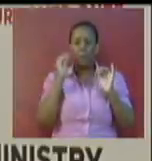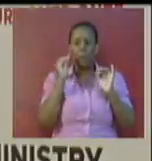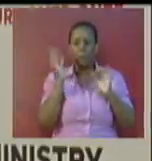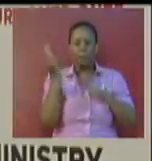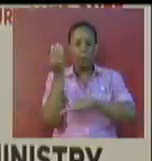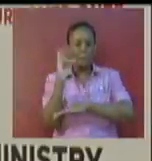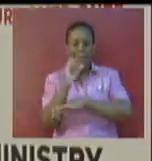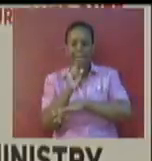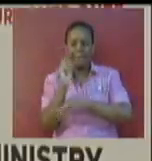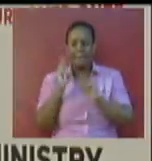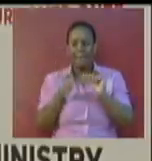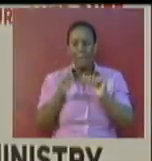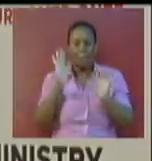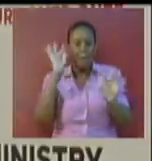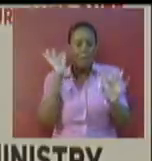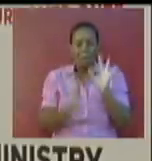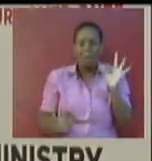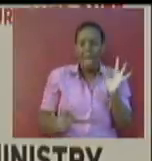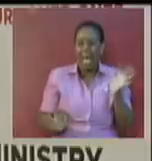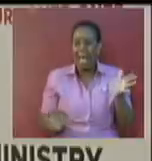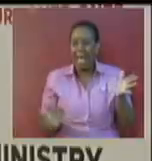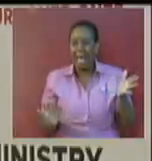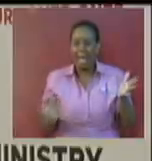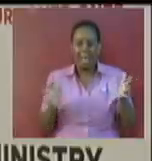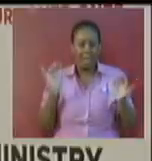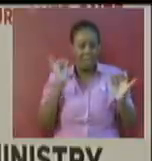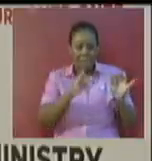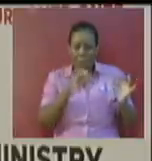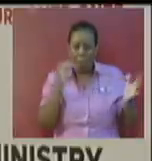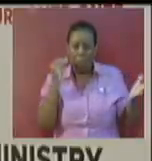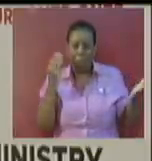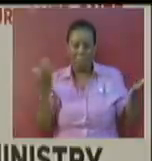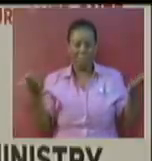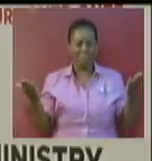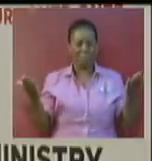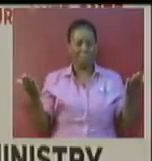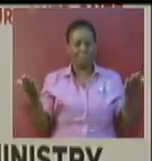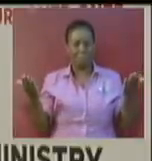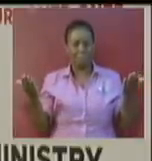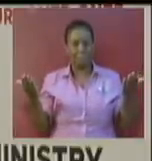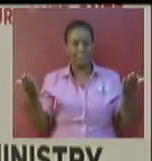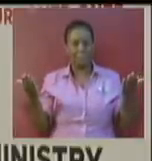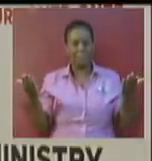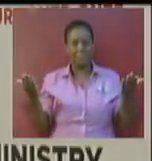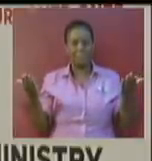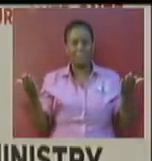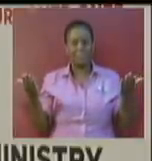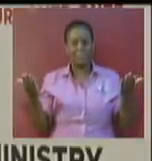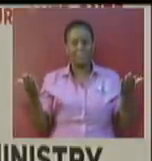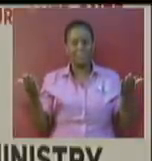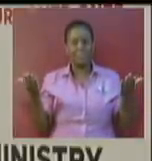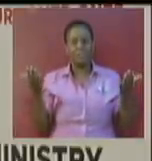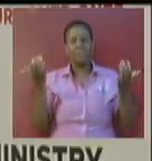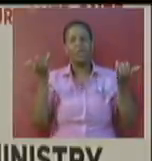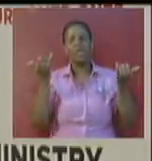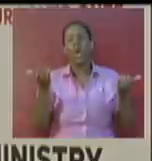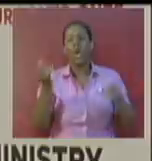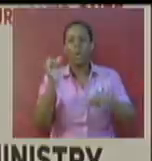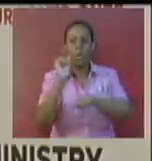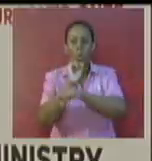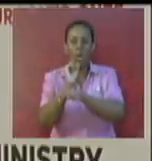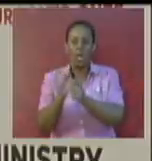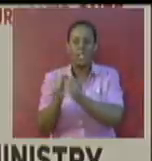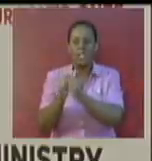job. And so part of what we have to try and do as much as possible is to work as a society to make sure all